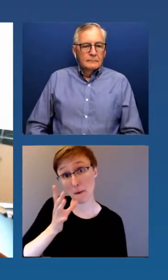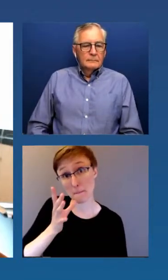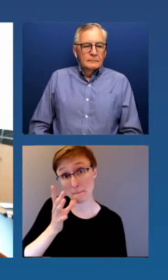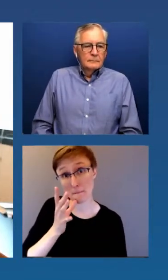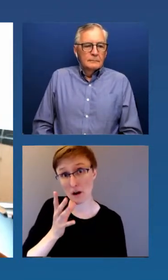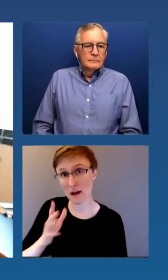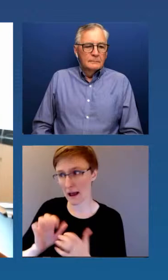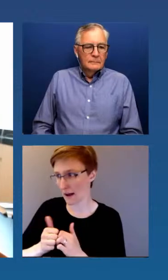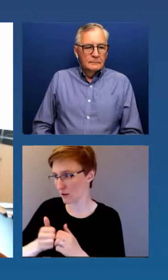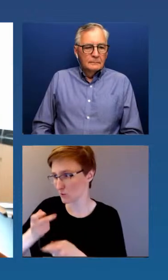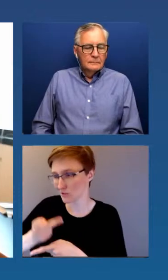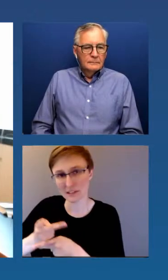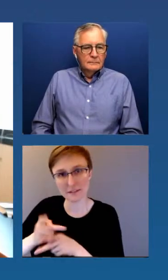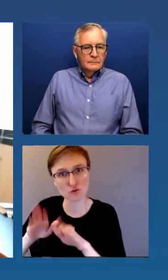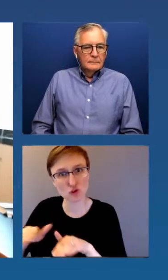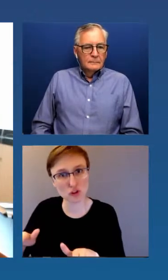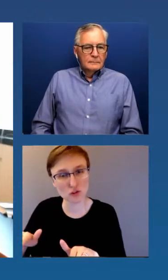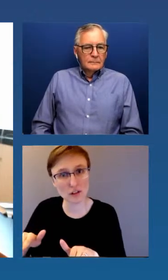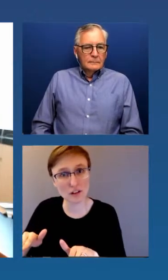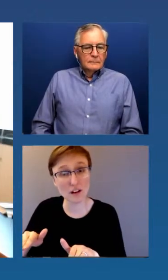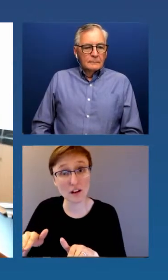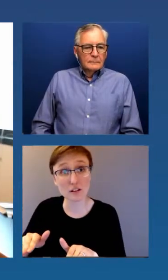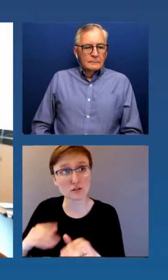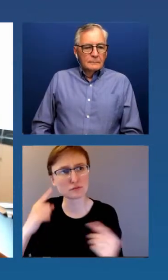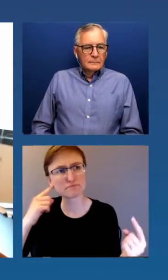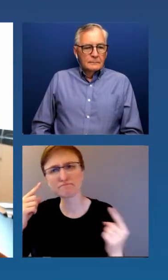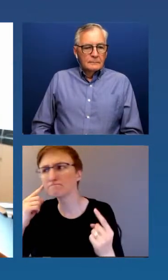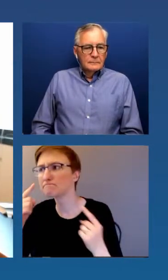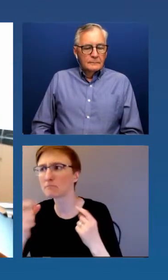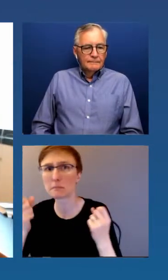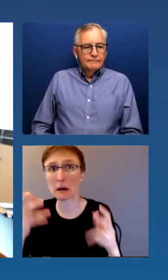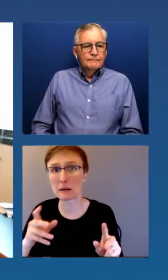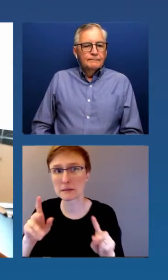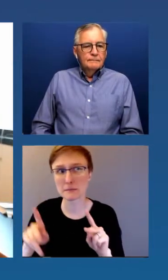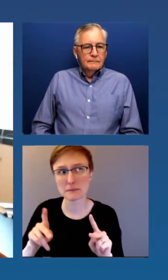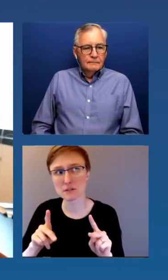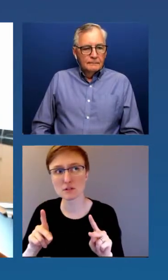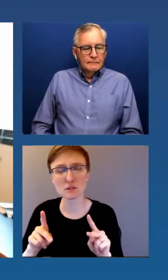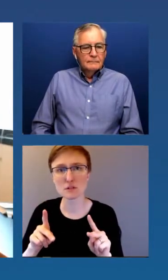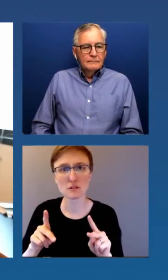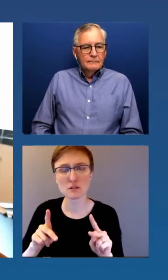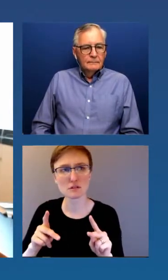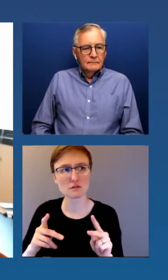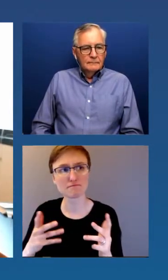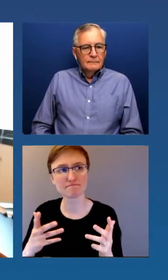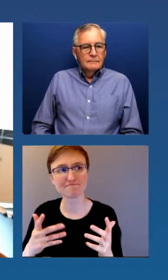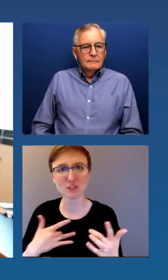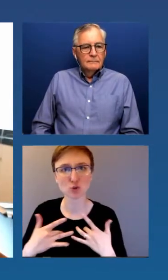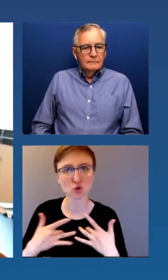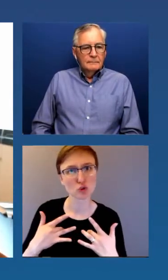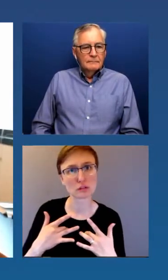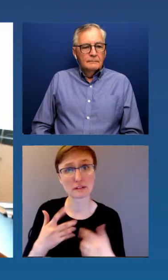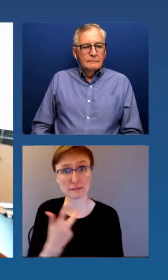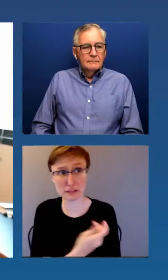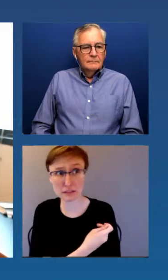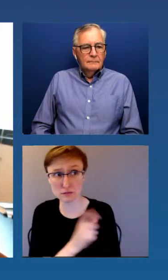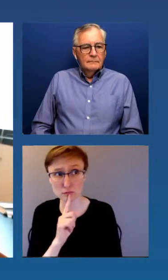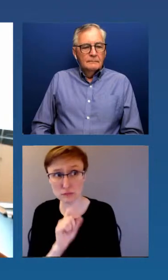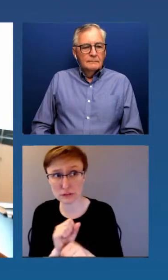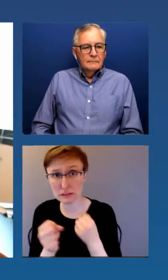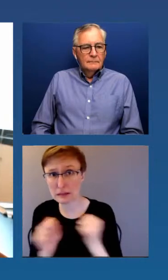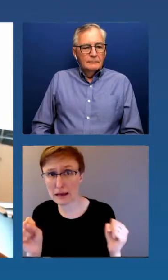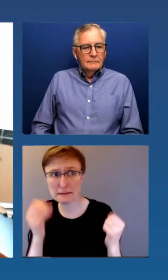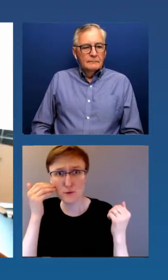side effects, and who has heard a lot of conflicting information about the safety of the vaccine. In our outreach